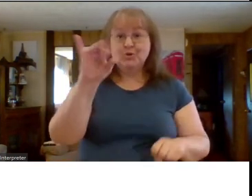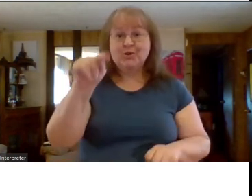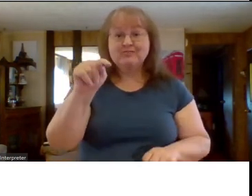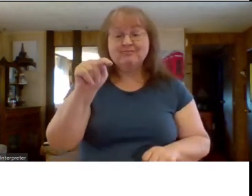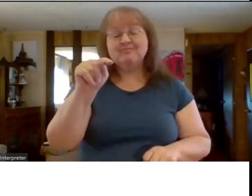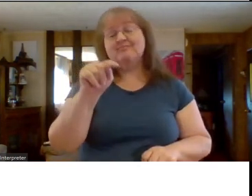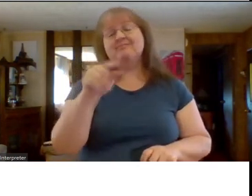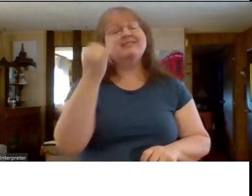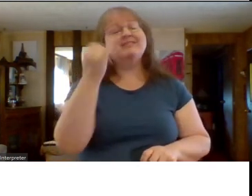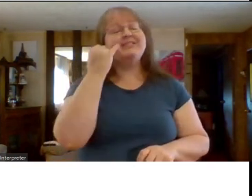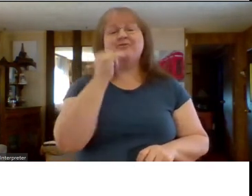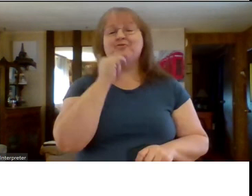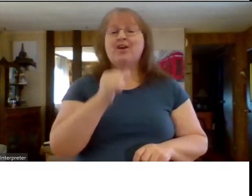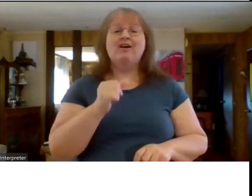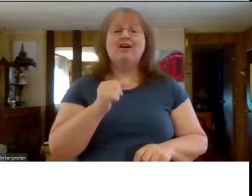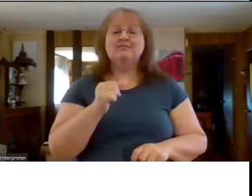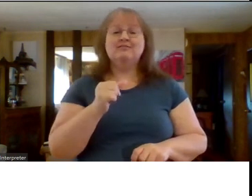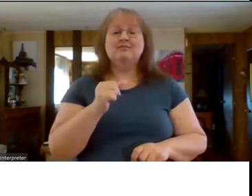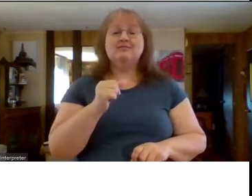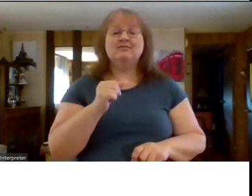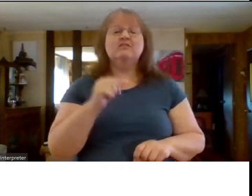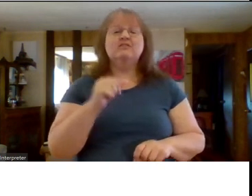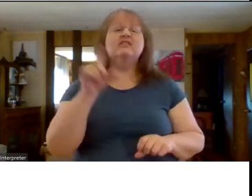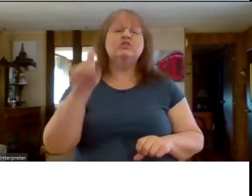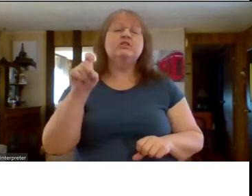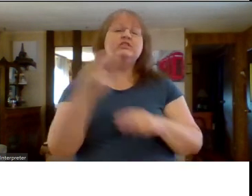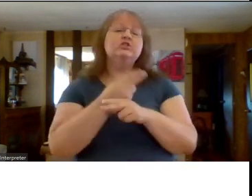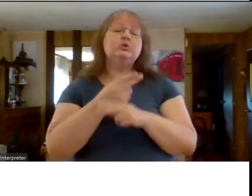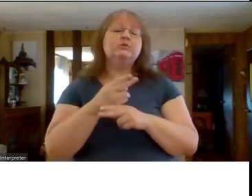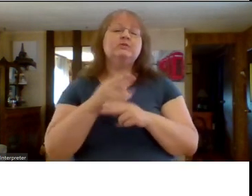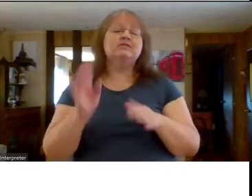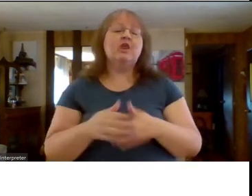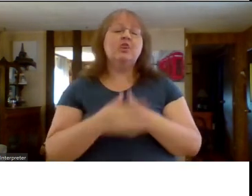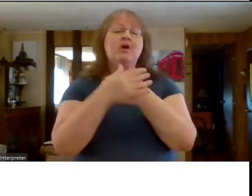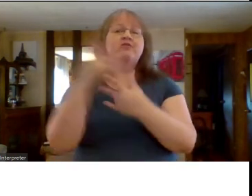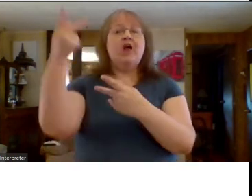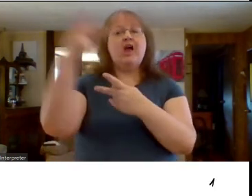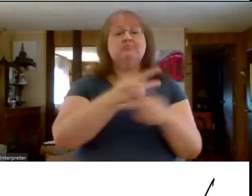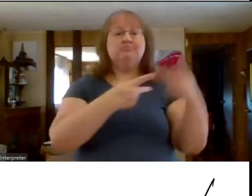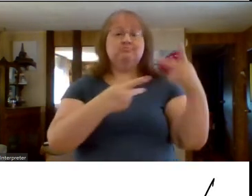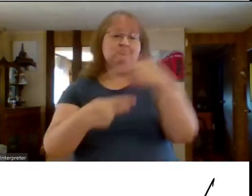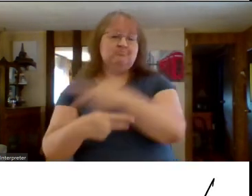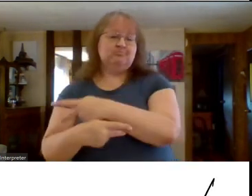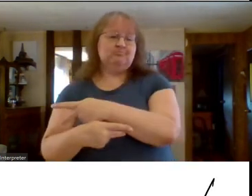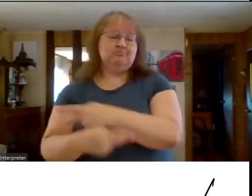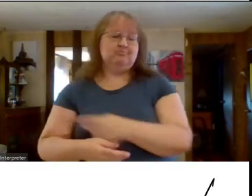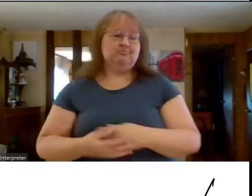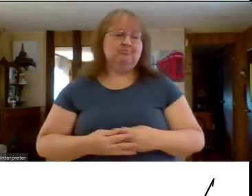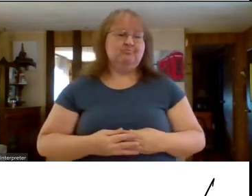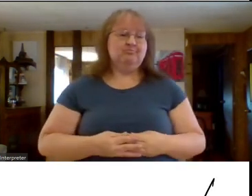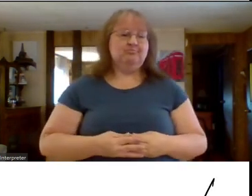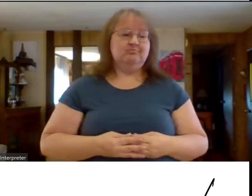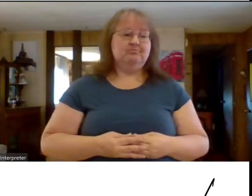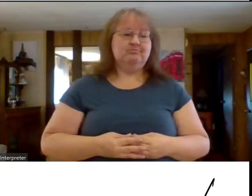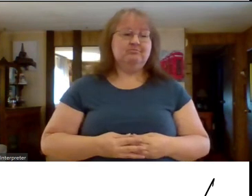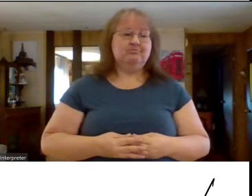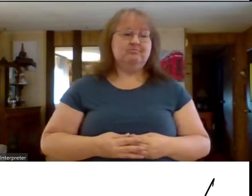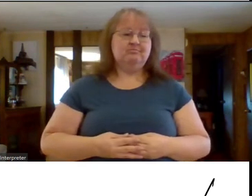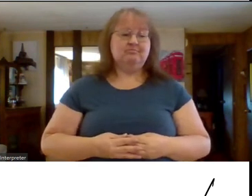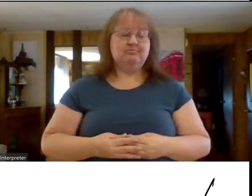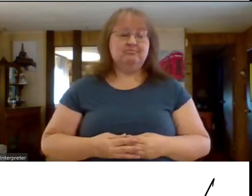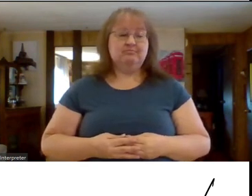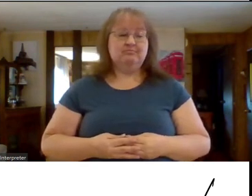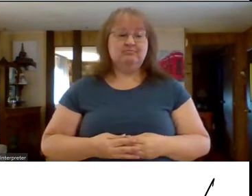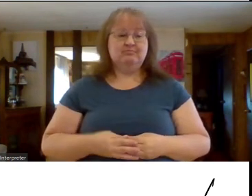divide. If you can multiply or divide, do it. But if not, then you need to use the butterfly method. So